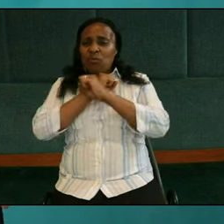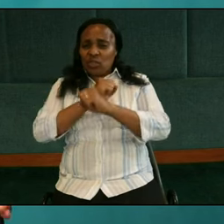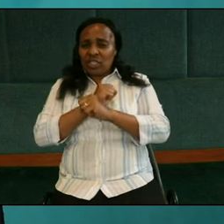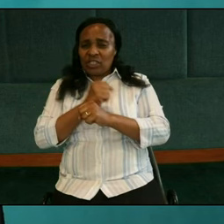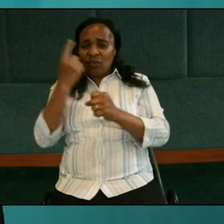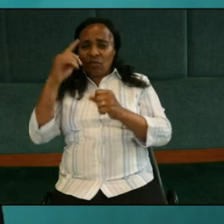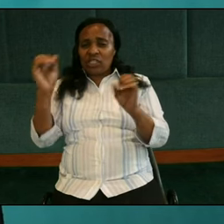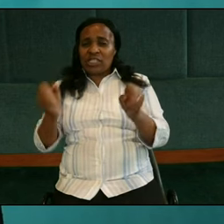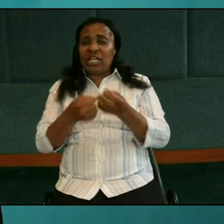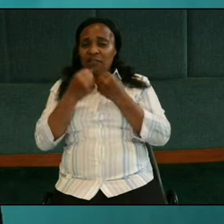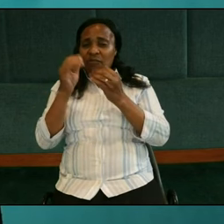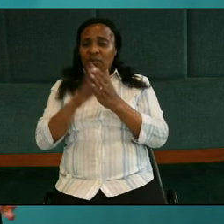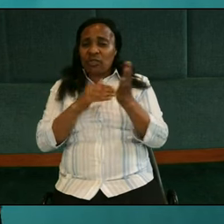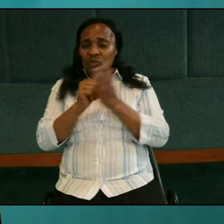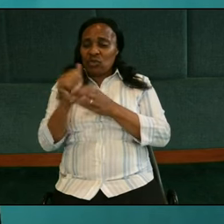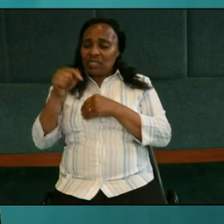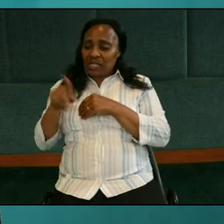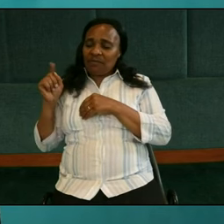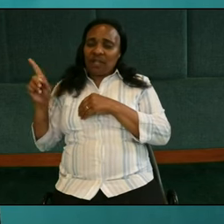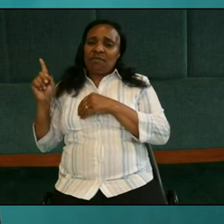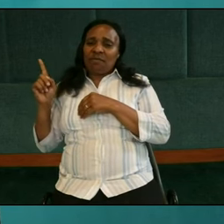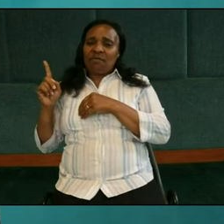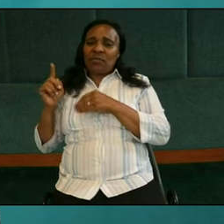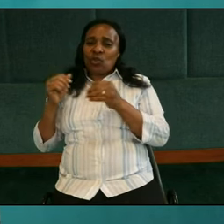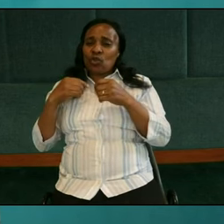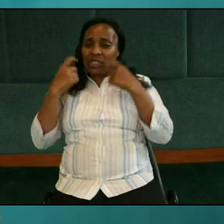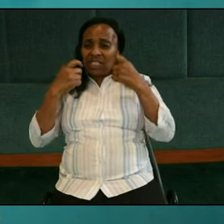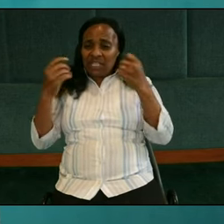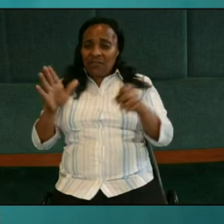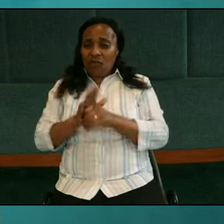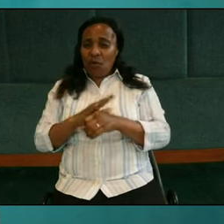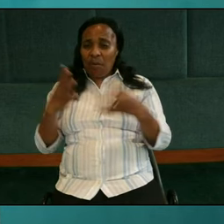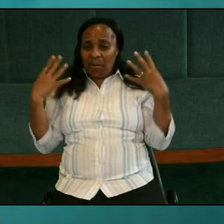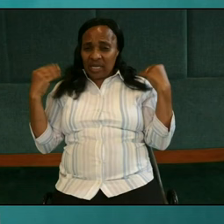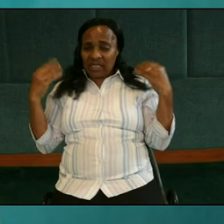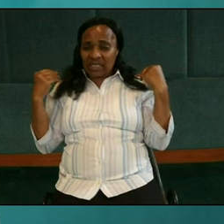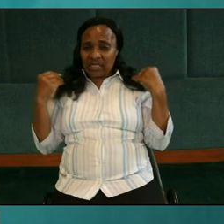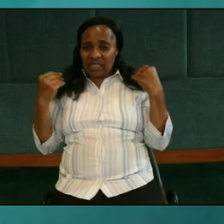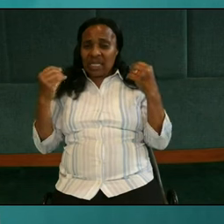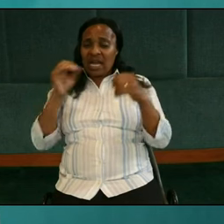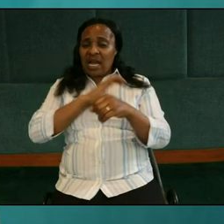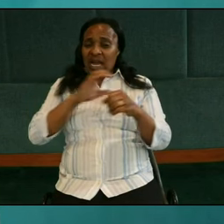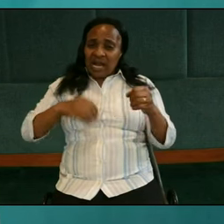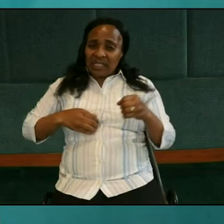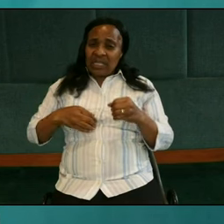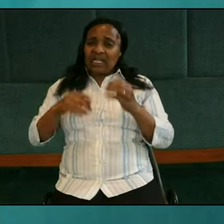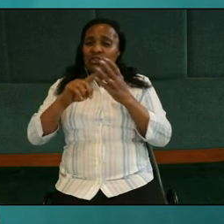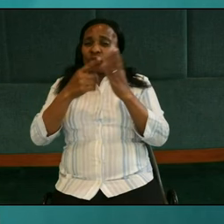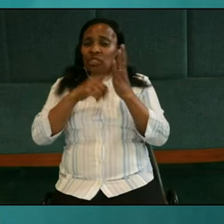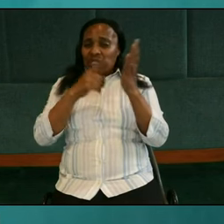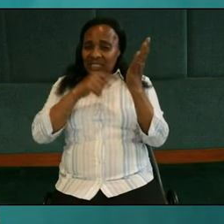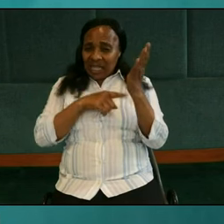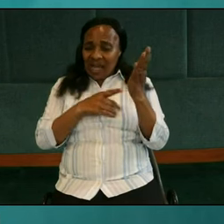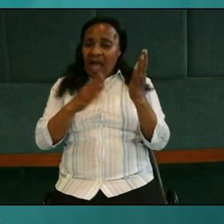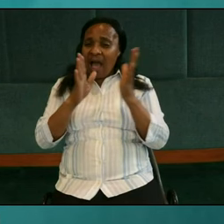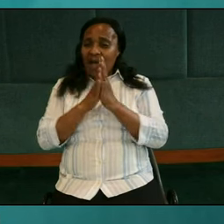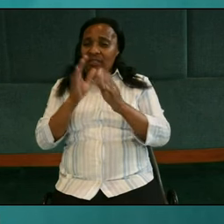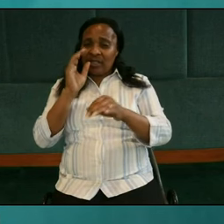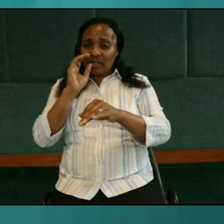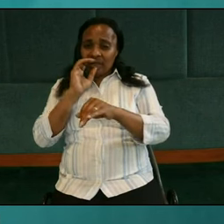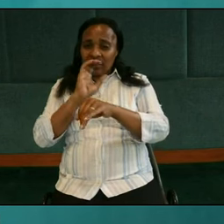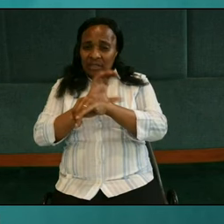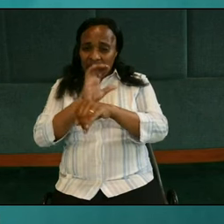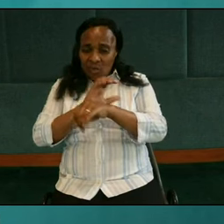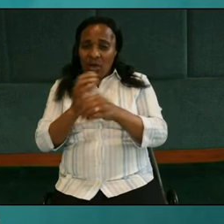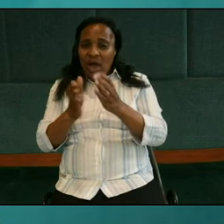it would save them from destroying themselves by sinful practices. Christ was the instructor, and in the tabernacle and the temple, his